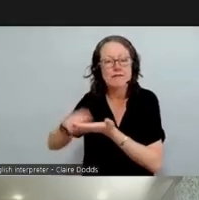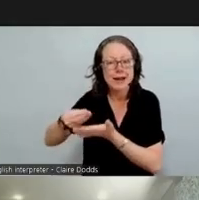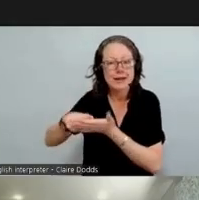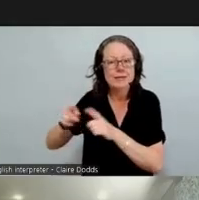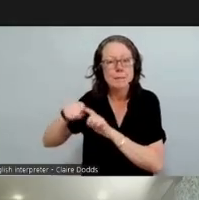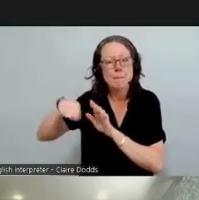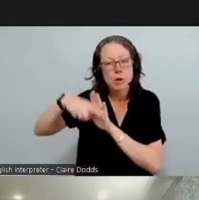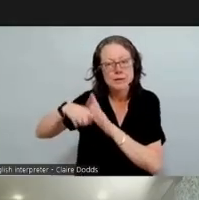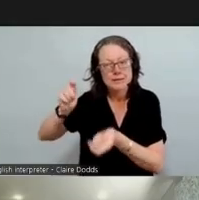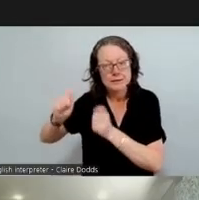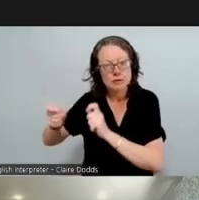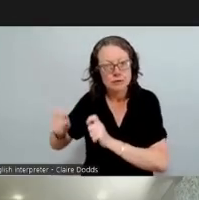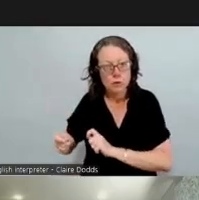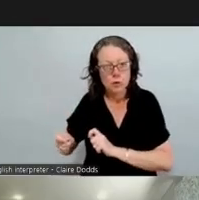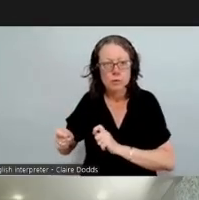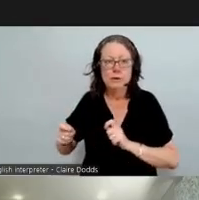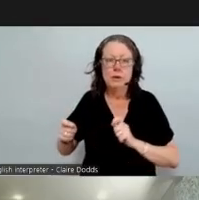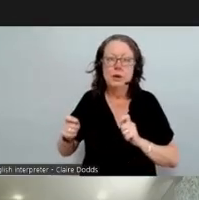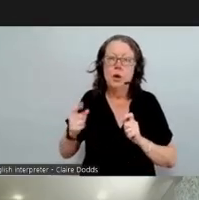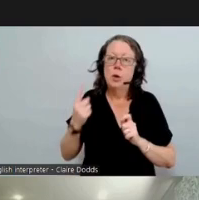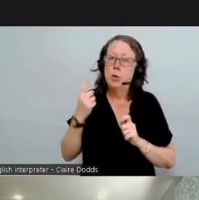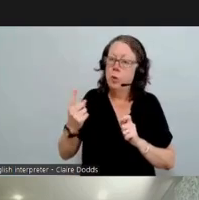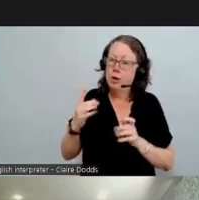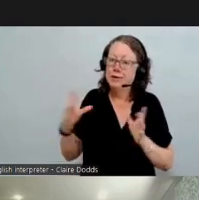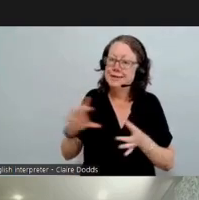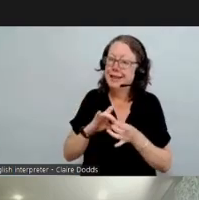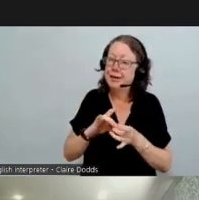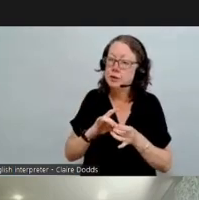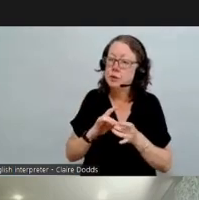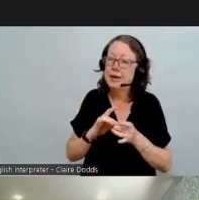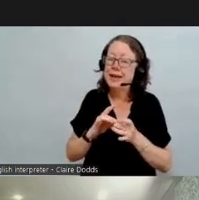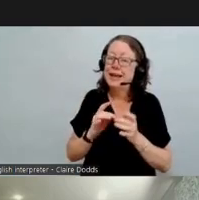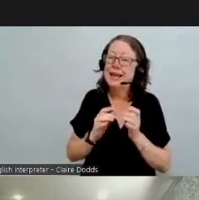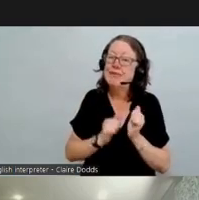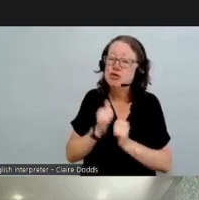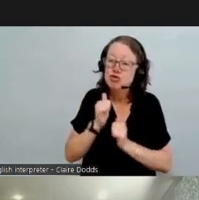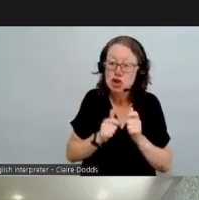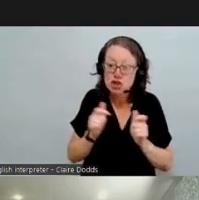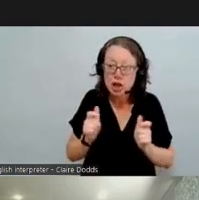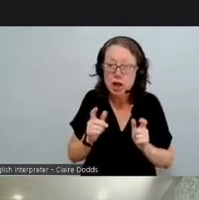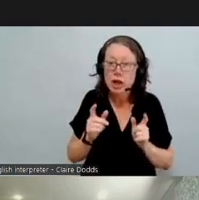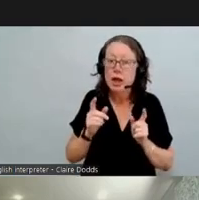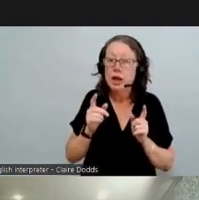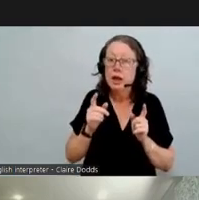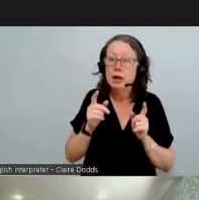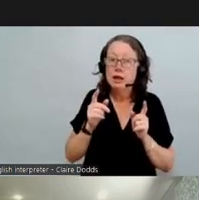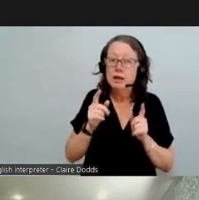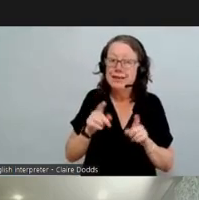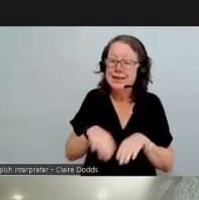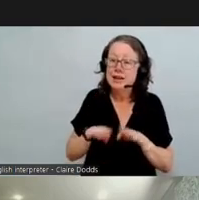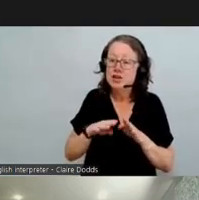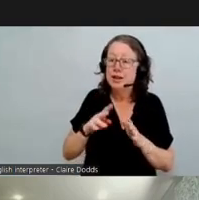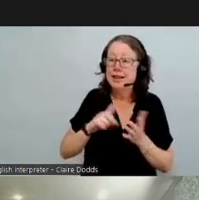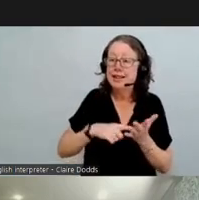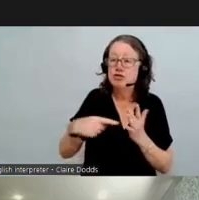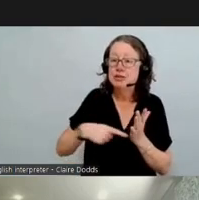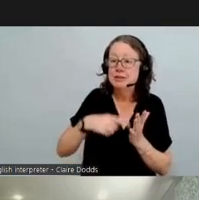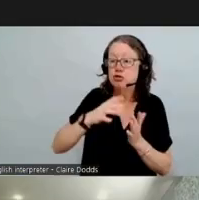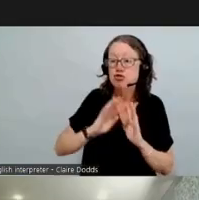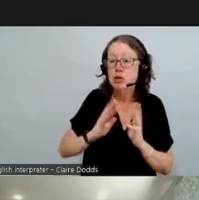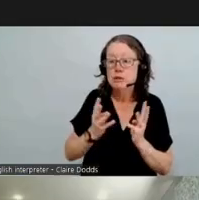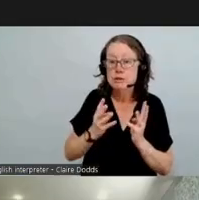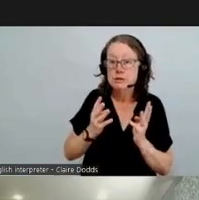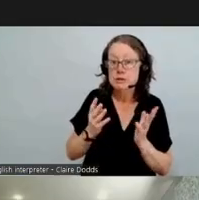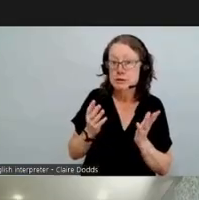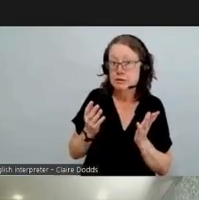and the National Literacy Trust have been working really closely on this campaign for the last many years, and have just got a commitment from the government